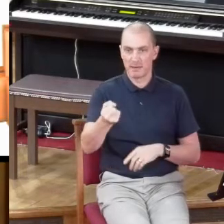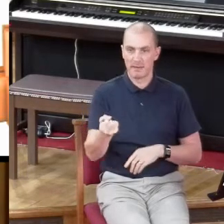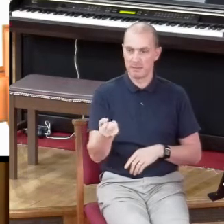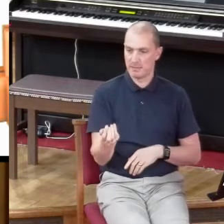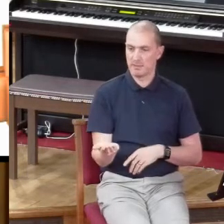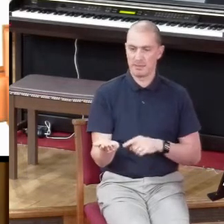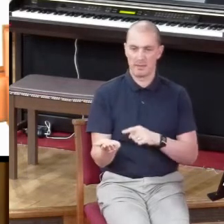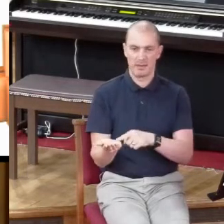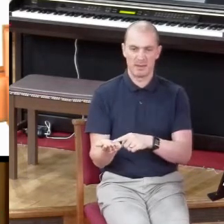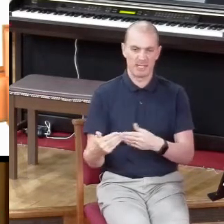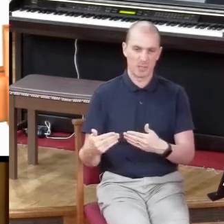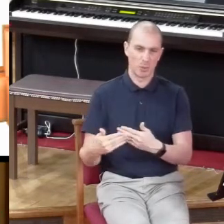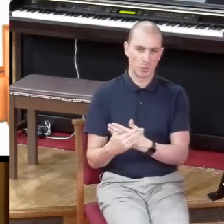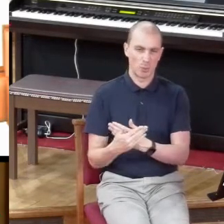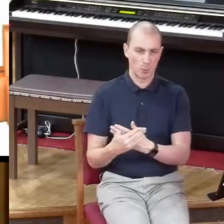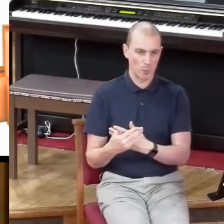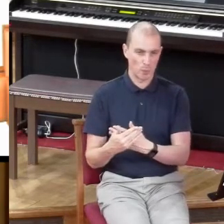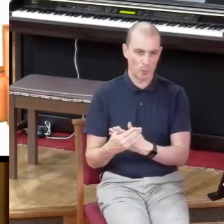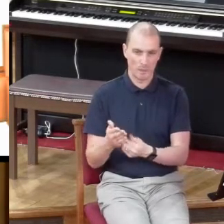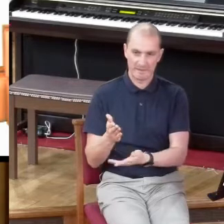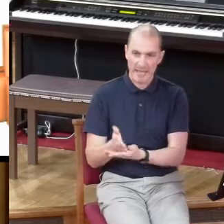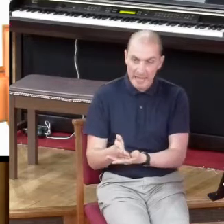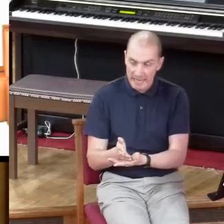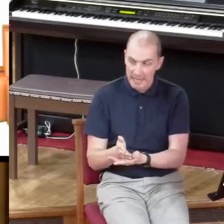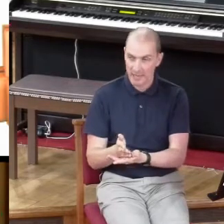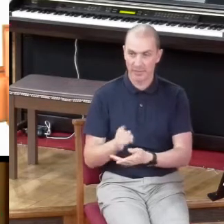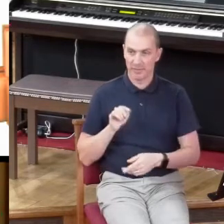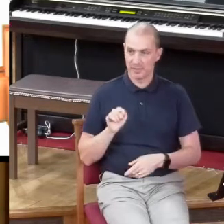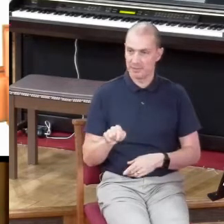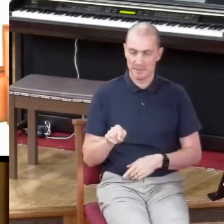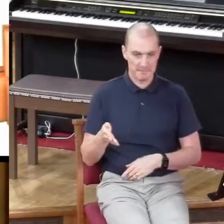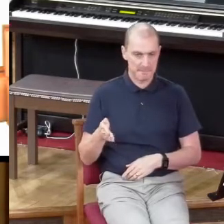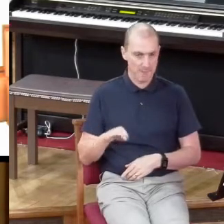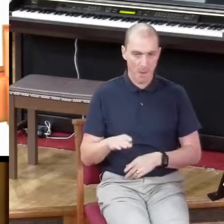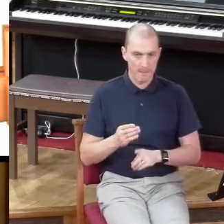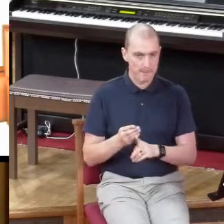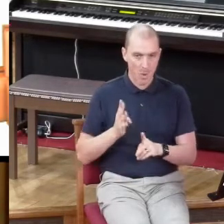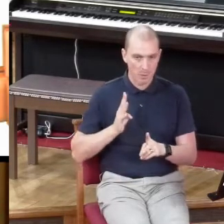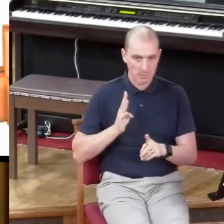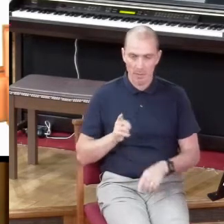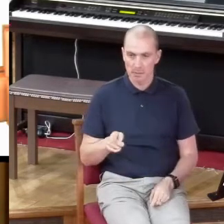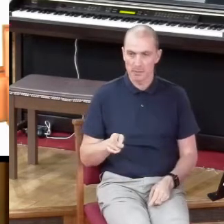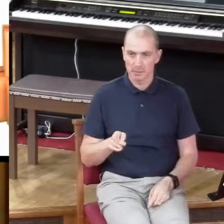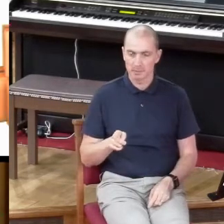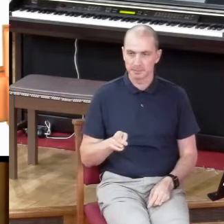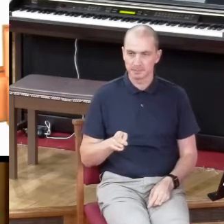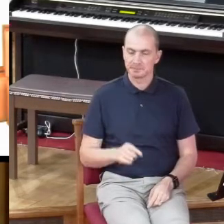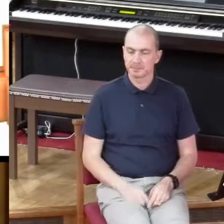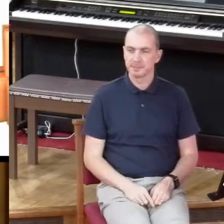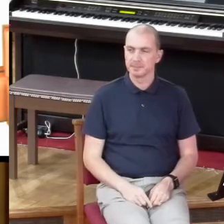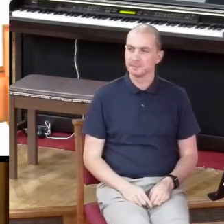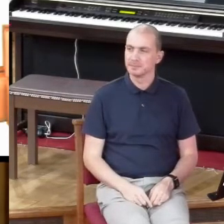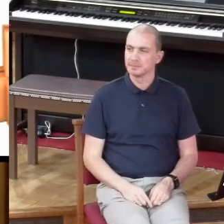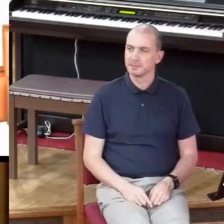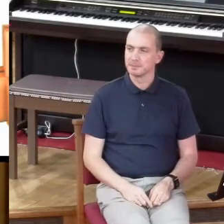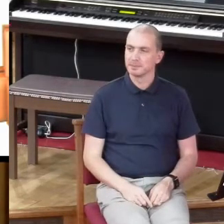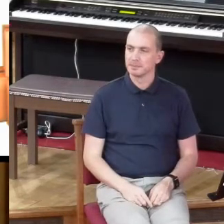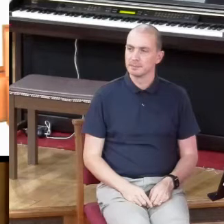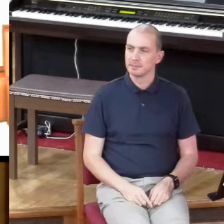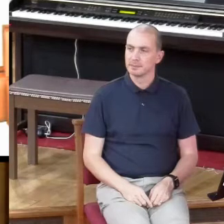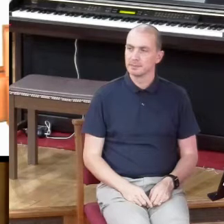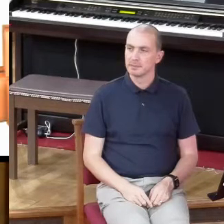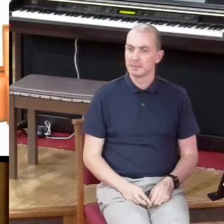it's no longer the apostles' teaching. Now let me say, there's no doubt that some of us are, or could well